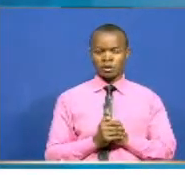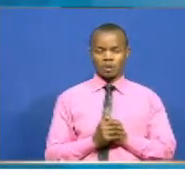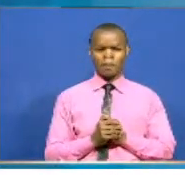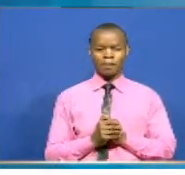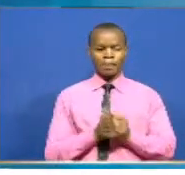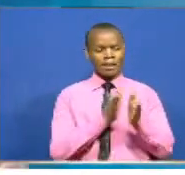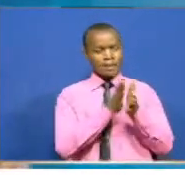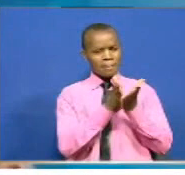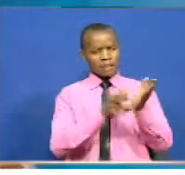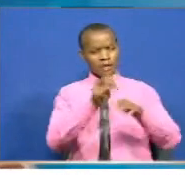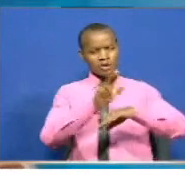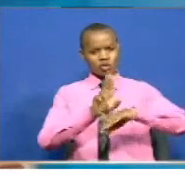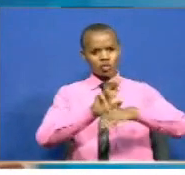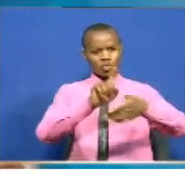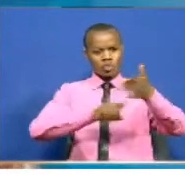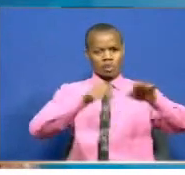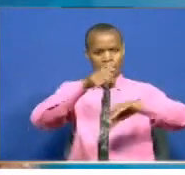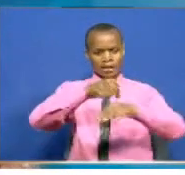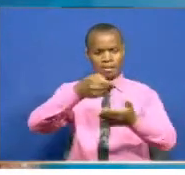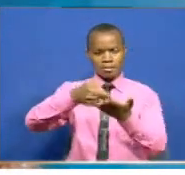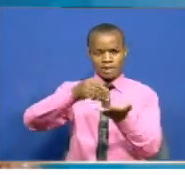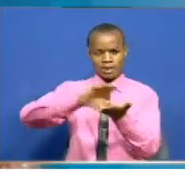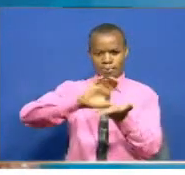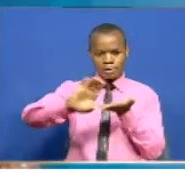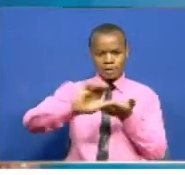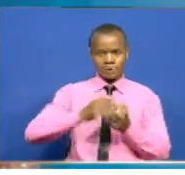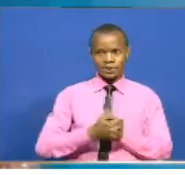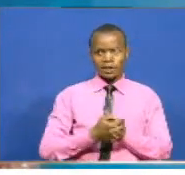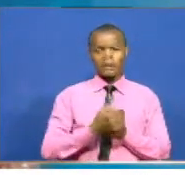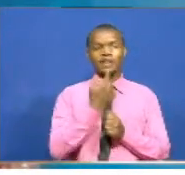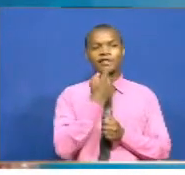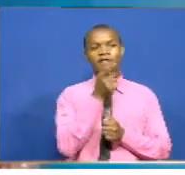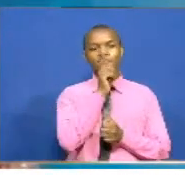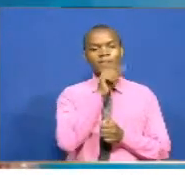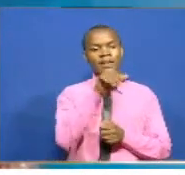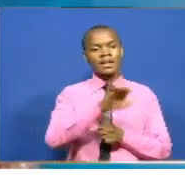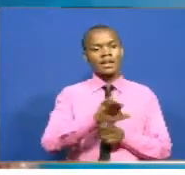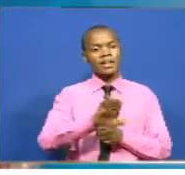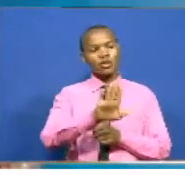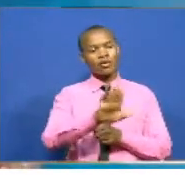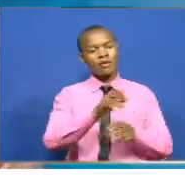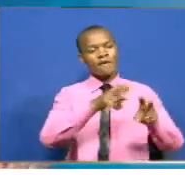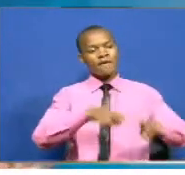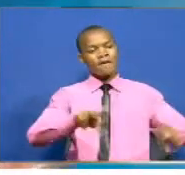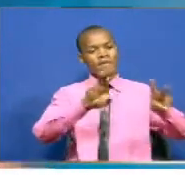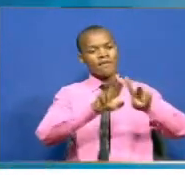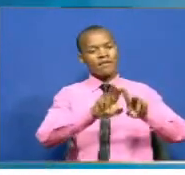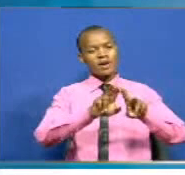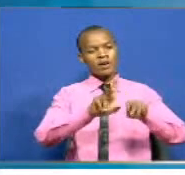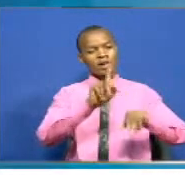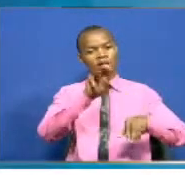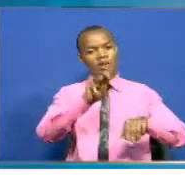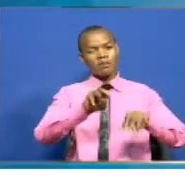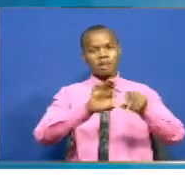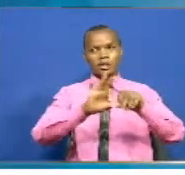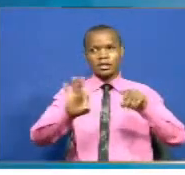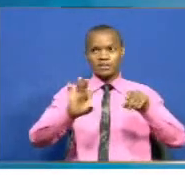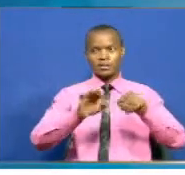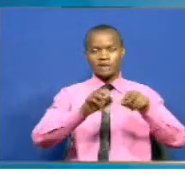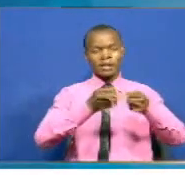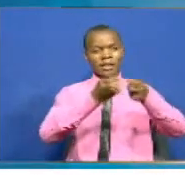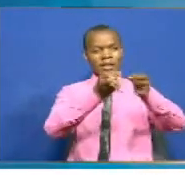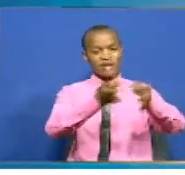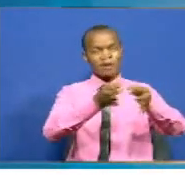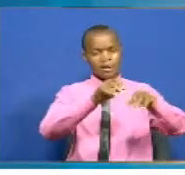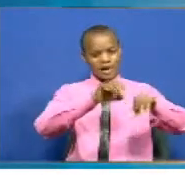in resource allocation. And you said, from where you come from, you value every kilometer. It's critical. This is something you hold dear. So just explain to